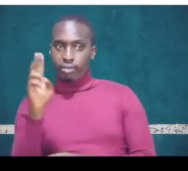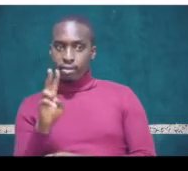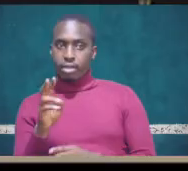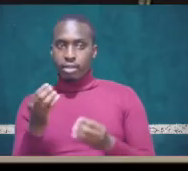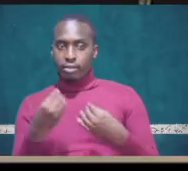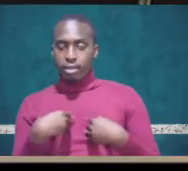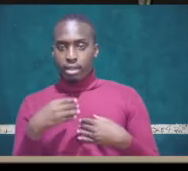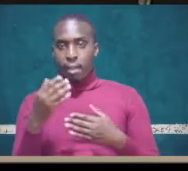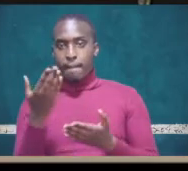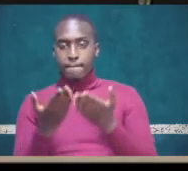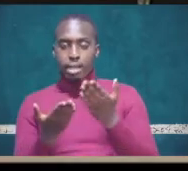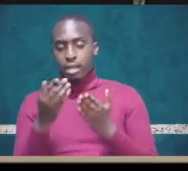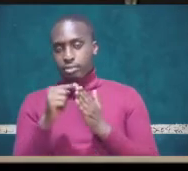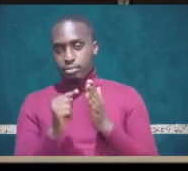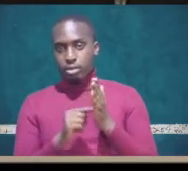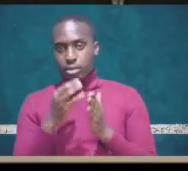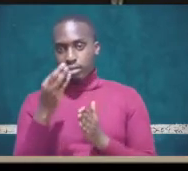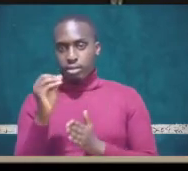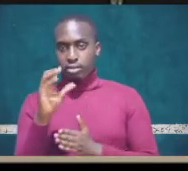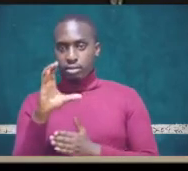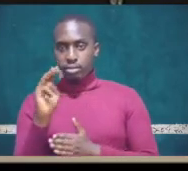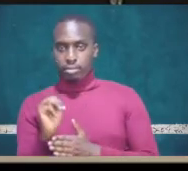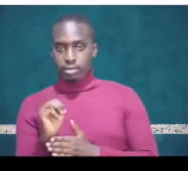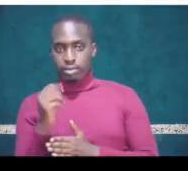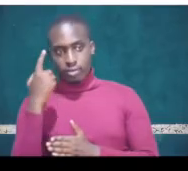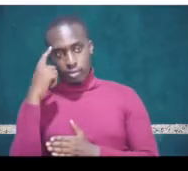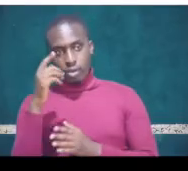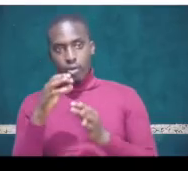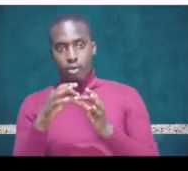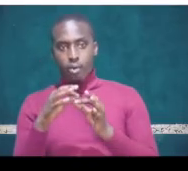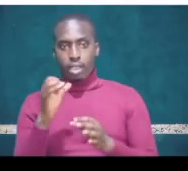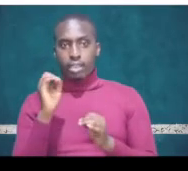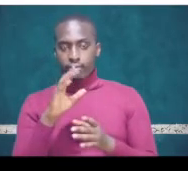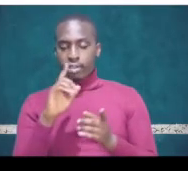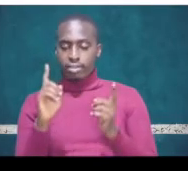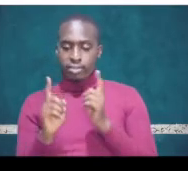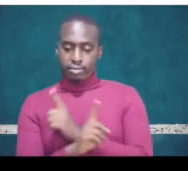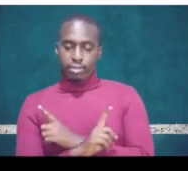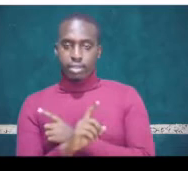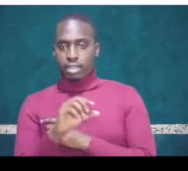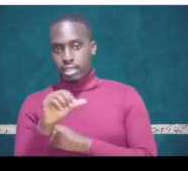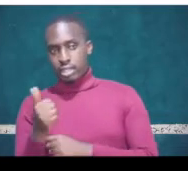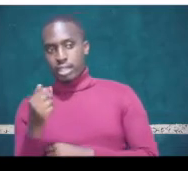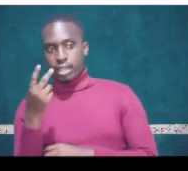balance point of 30 centimeters length of the wire. If the cell is represented by